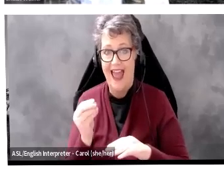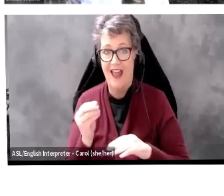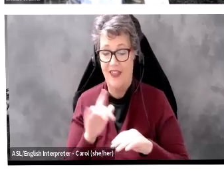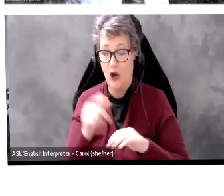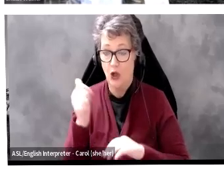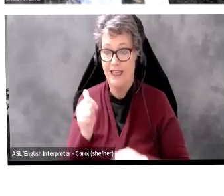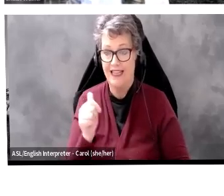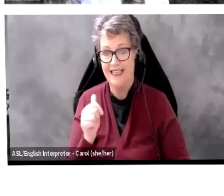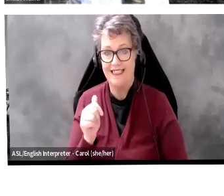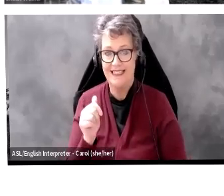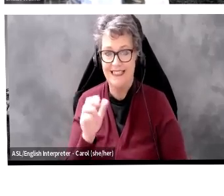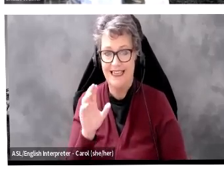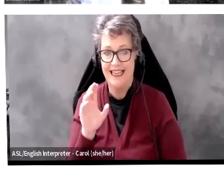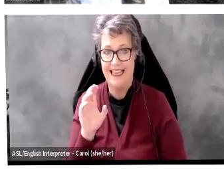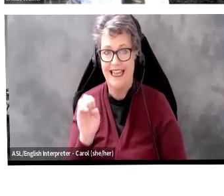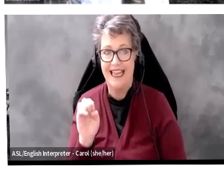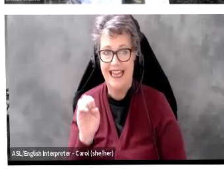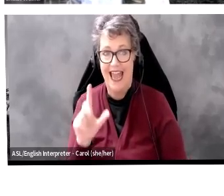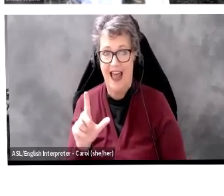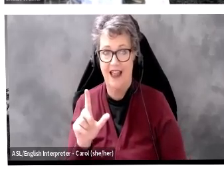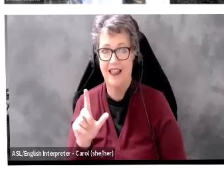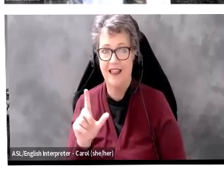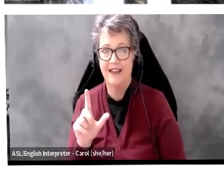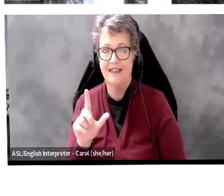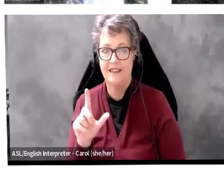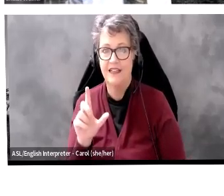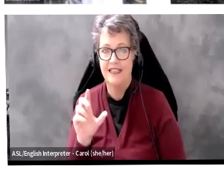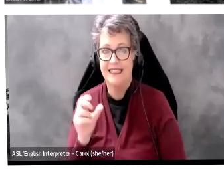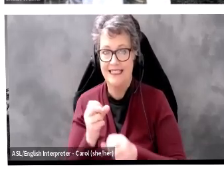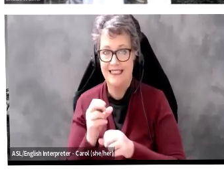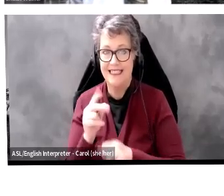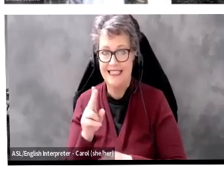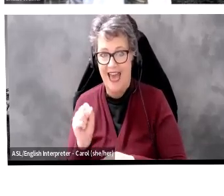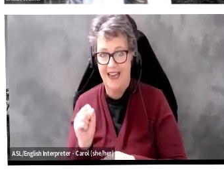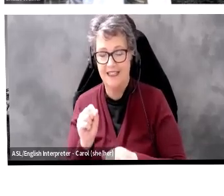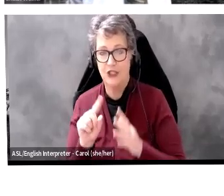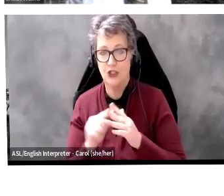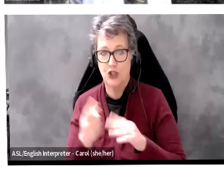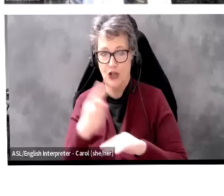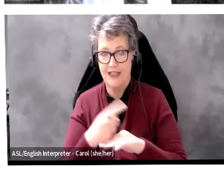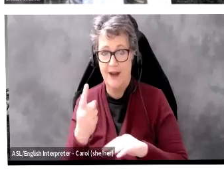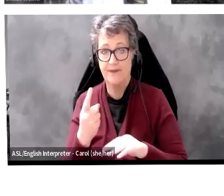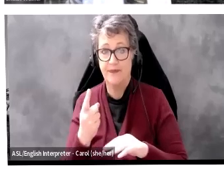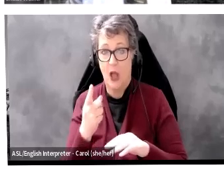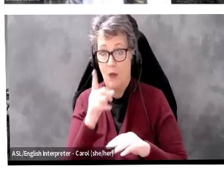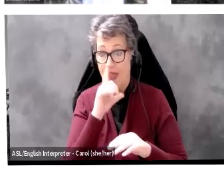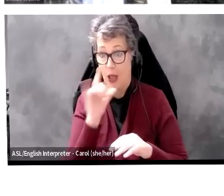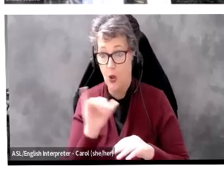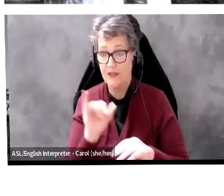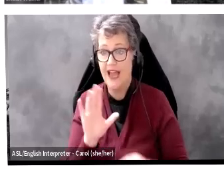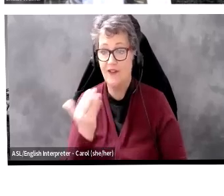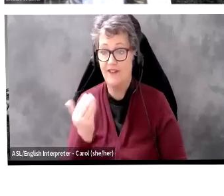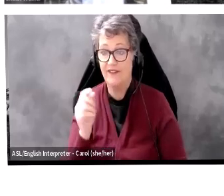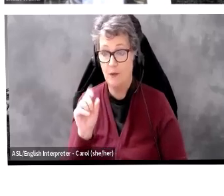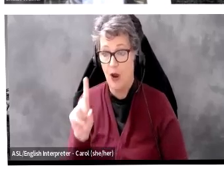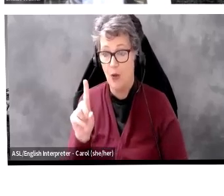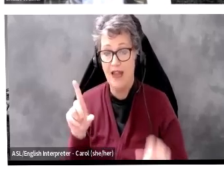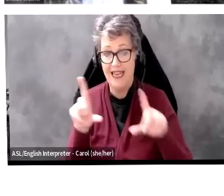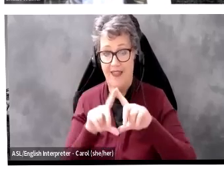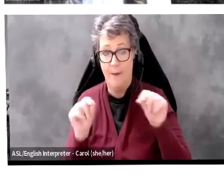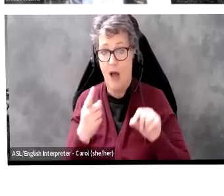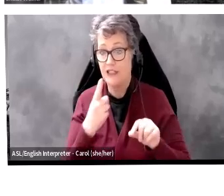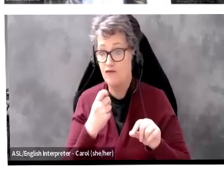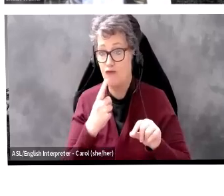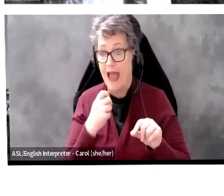status start date. What those will look like. For 15.1, you'll see here on the screen in the boxed